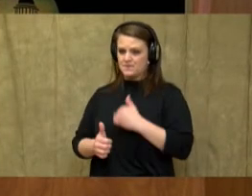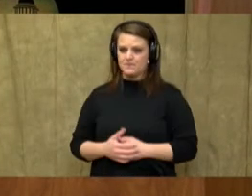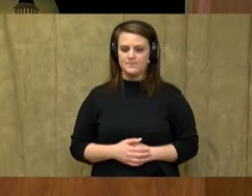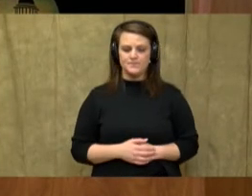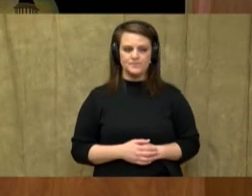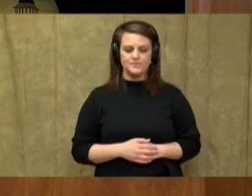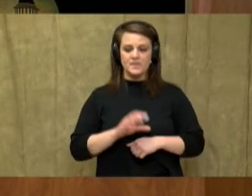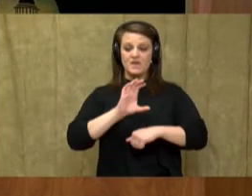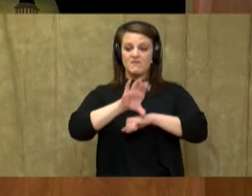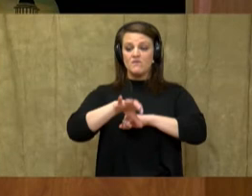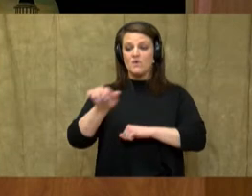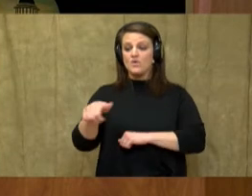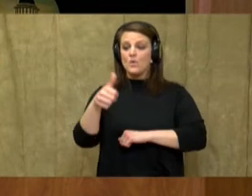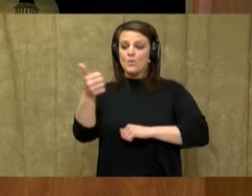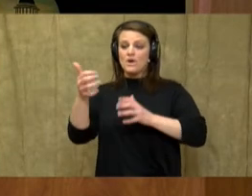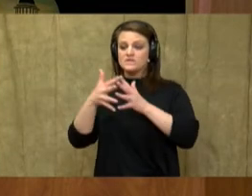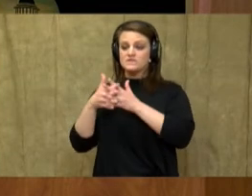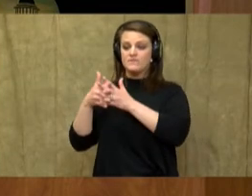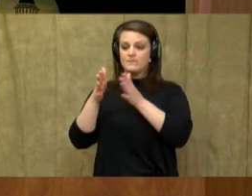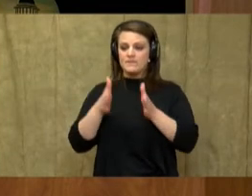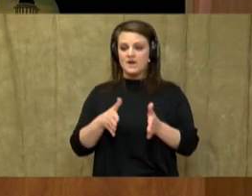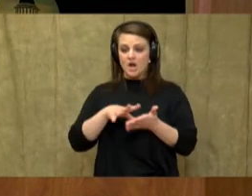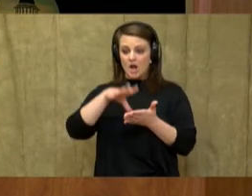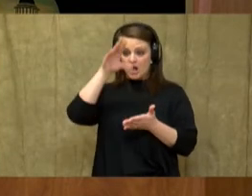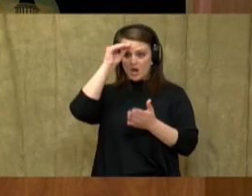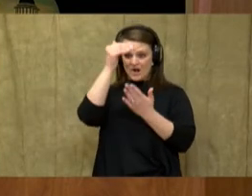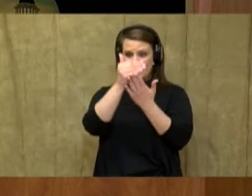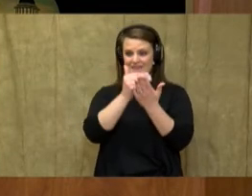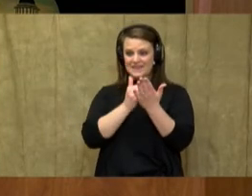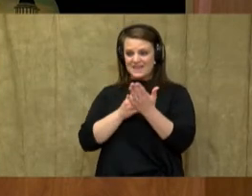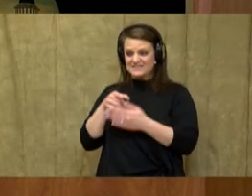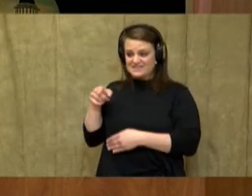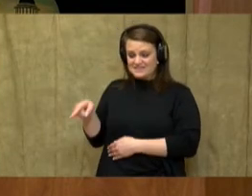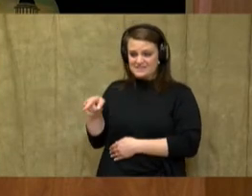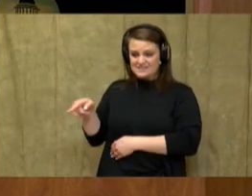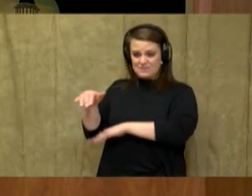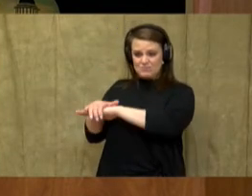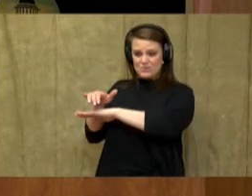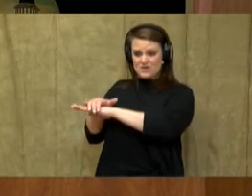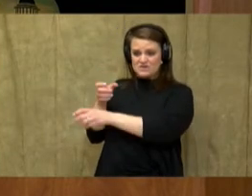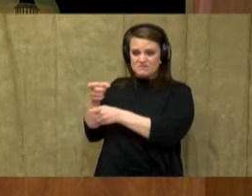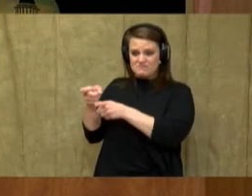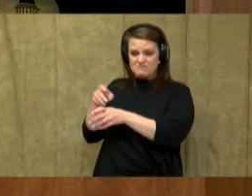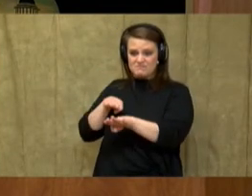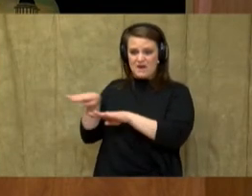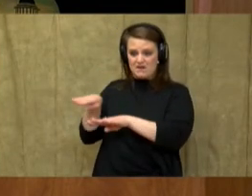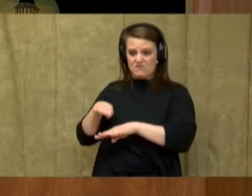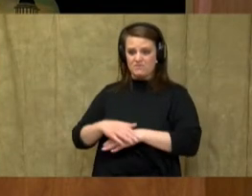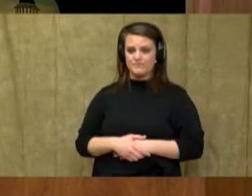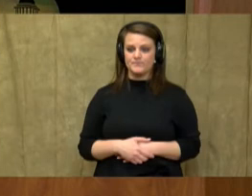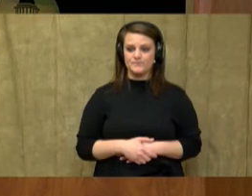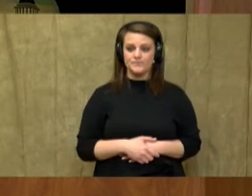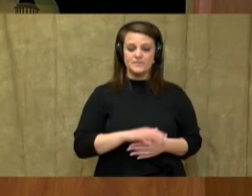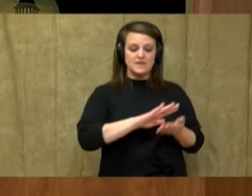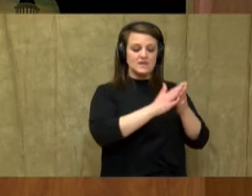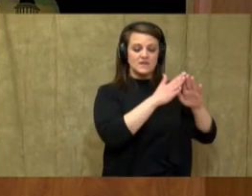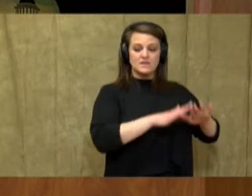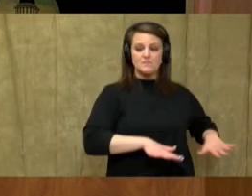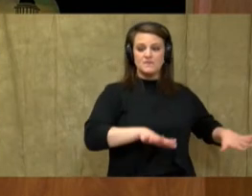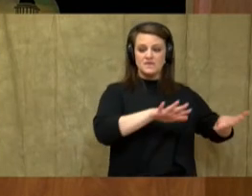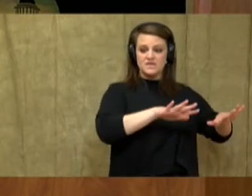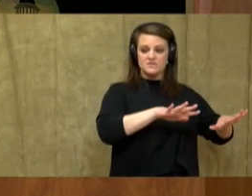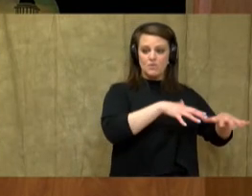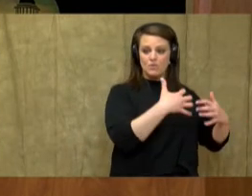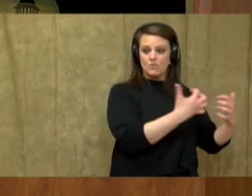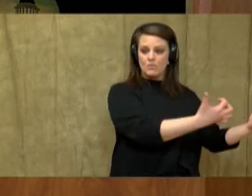of America to learn a lesson about the way British people and soldiers treated them. The peaceful crowd should have